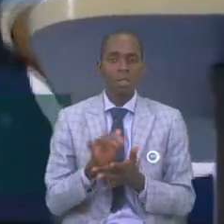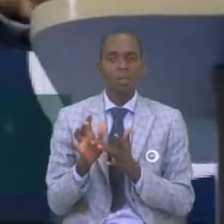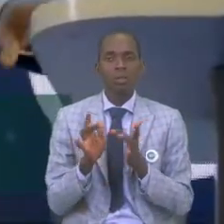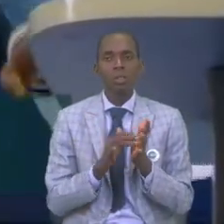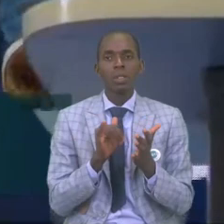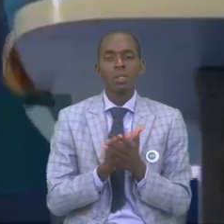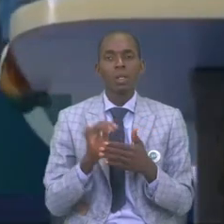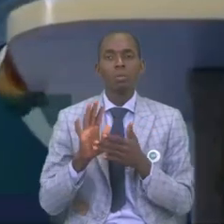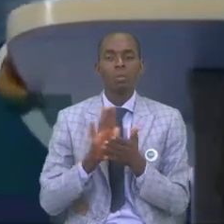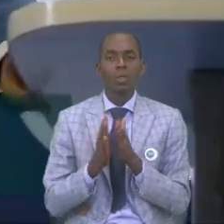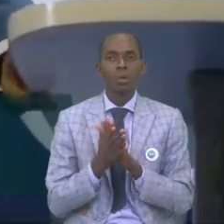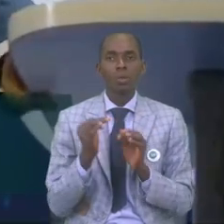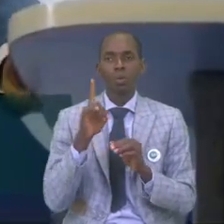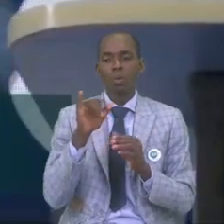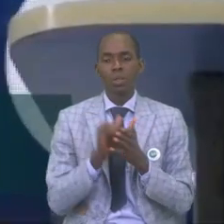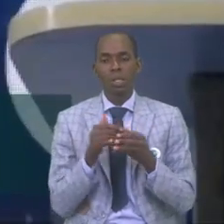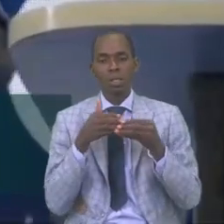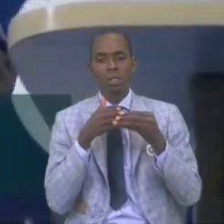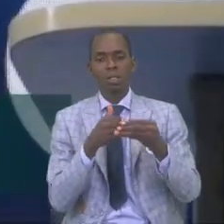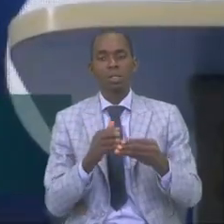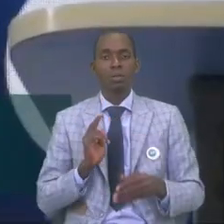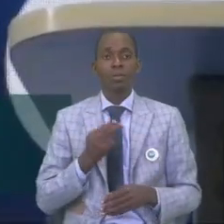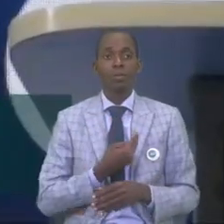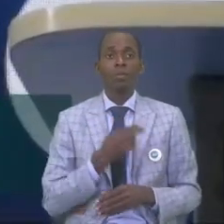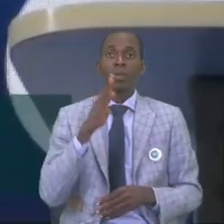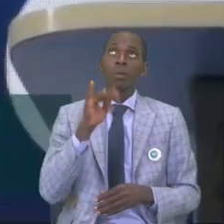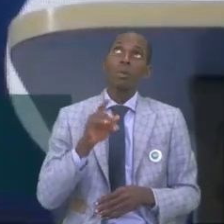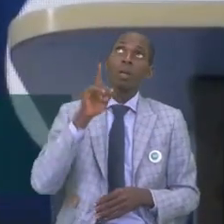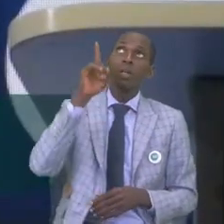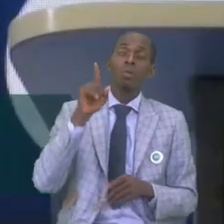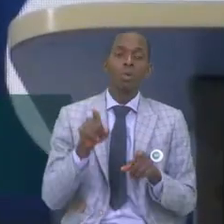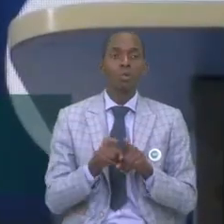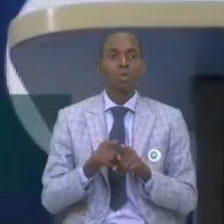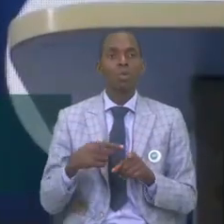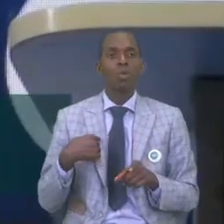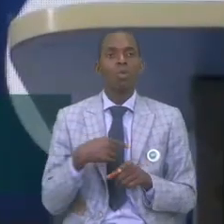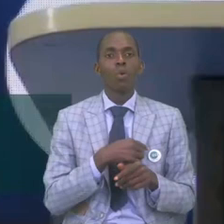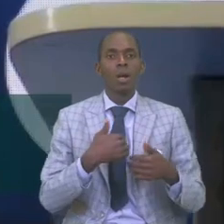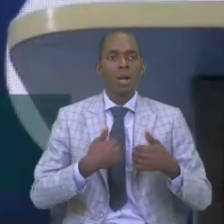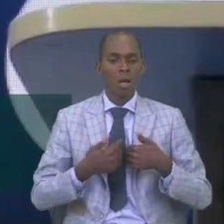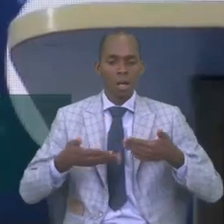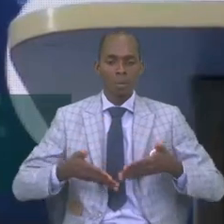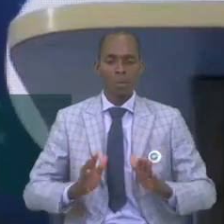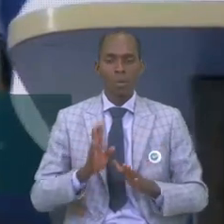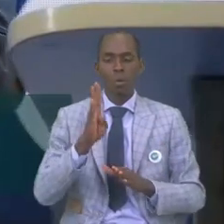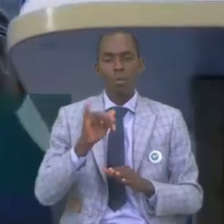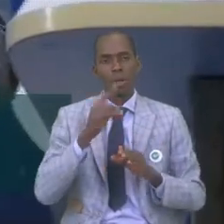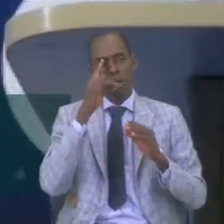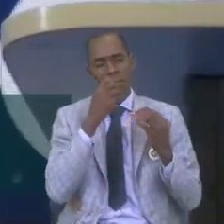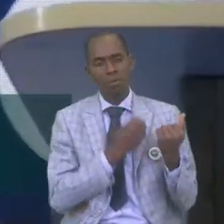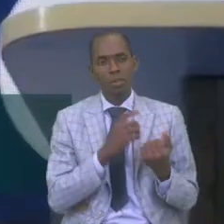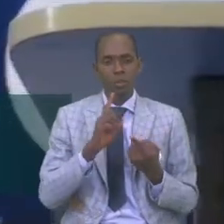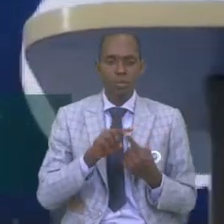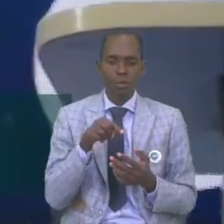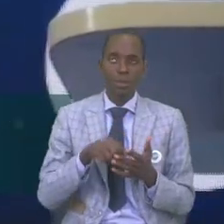directs us, it says, by him also we have access by faith into this grace